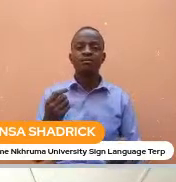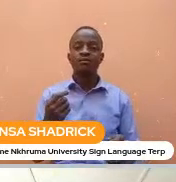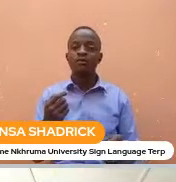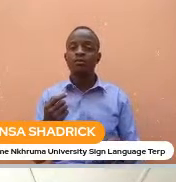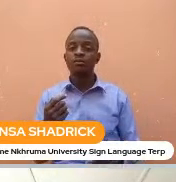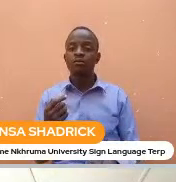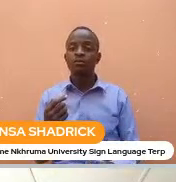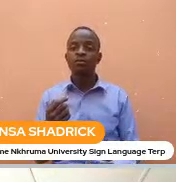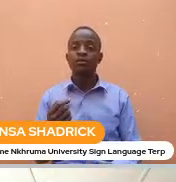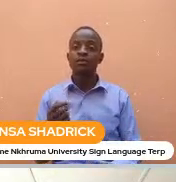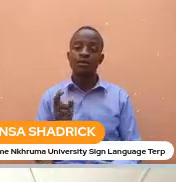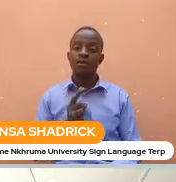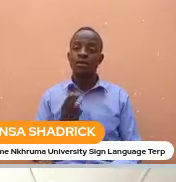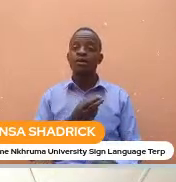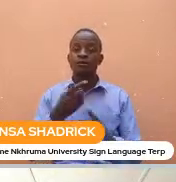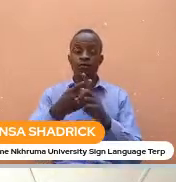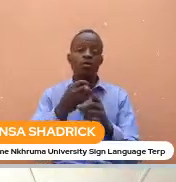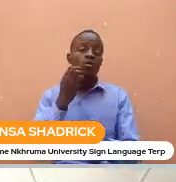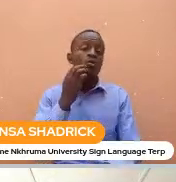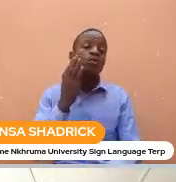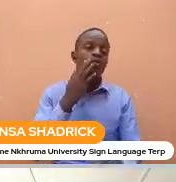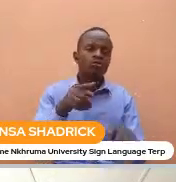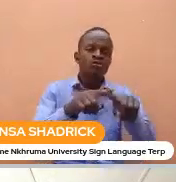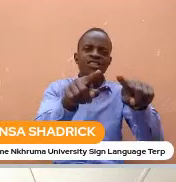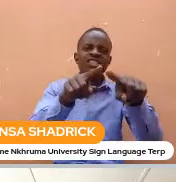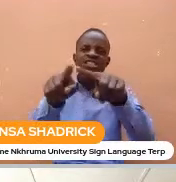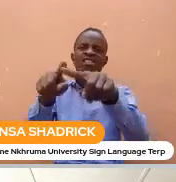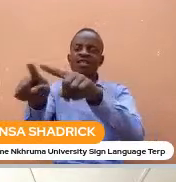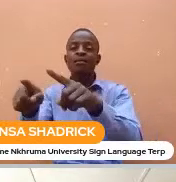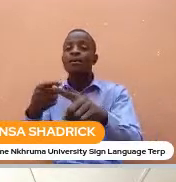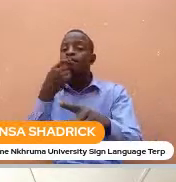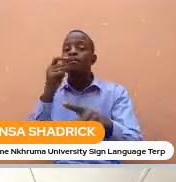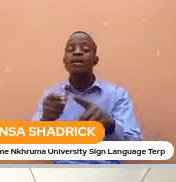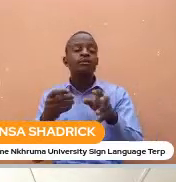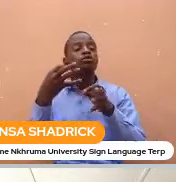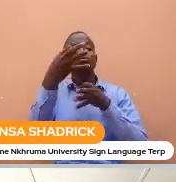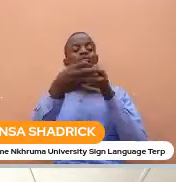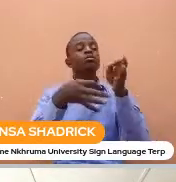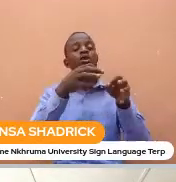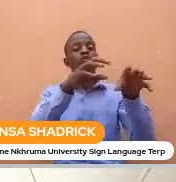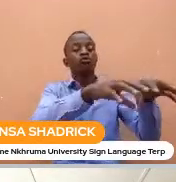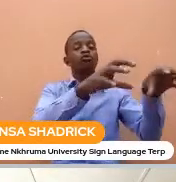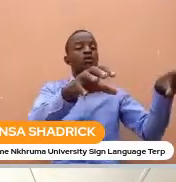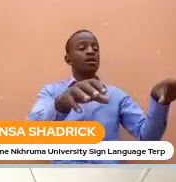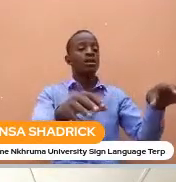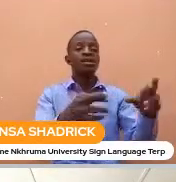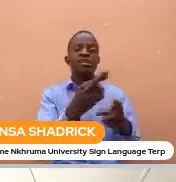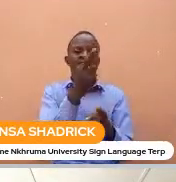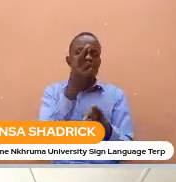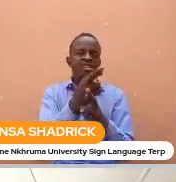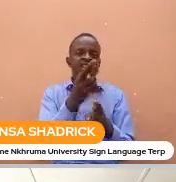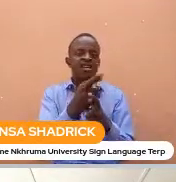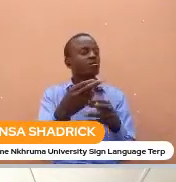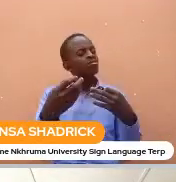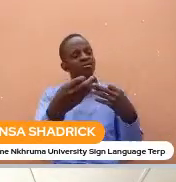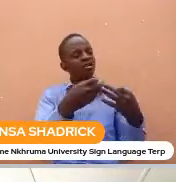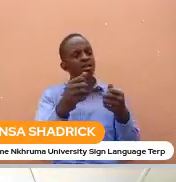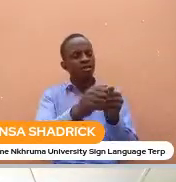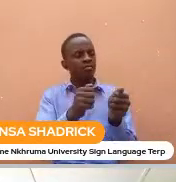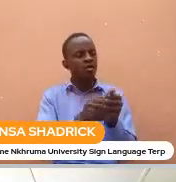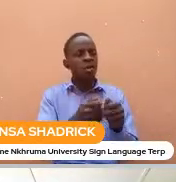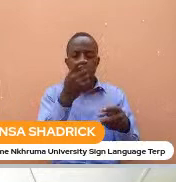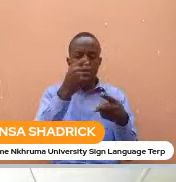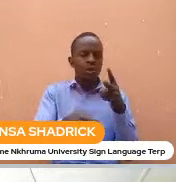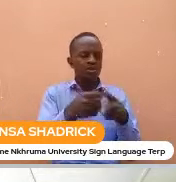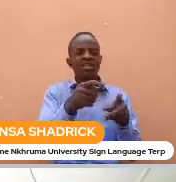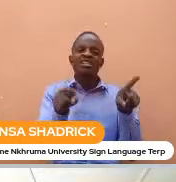are coming from homes, different homes, we need to talk to our children that it is right to talk about sex and sexual